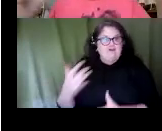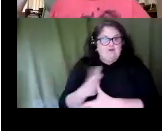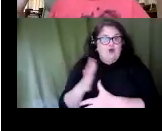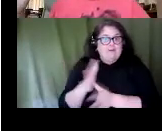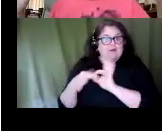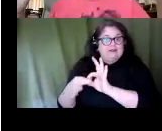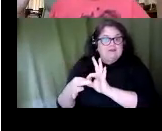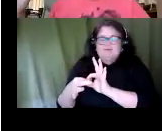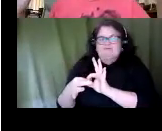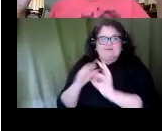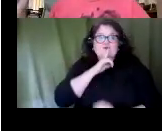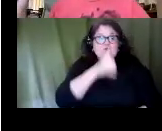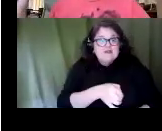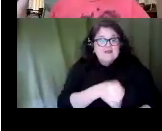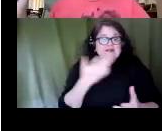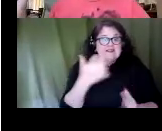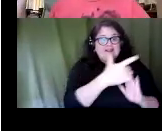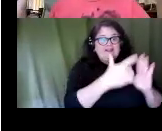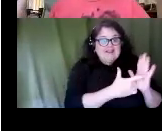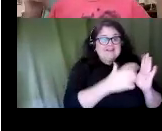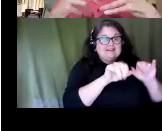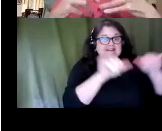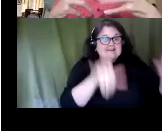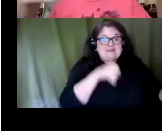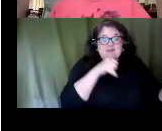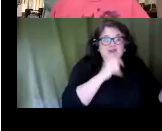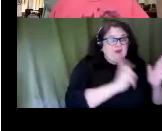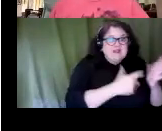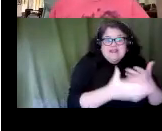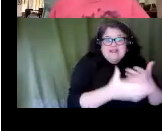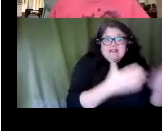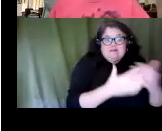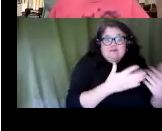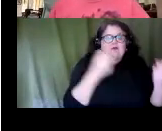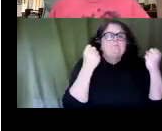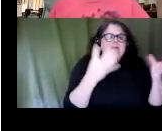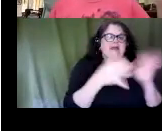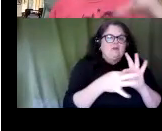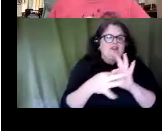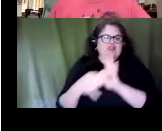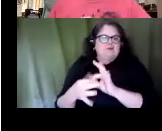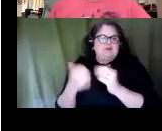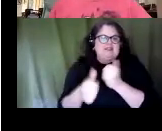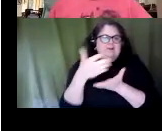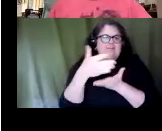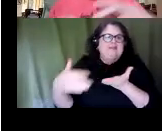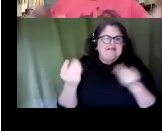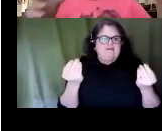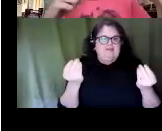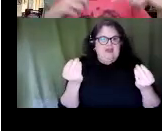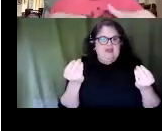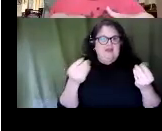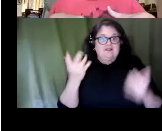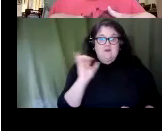But the reality is, whether the legal system recognizes it or not, there's many relationships with each piece of land. So in